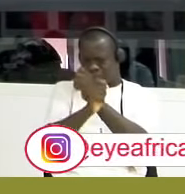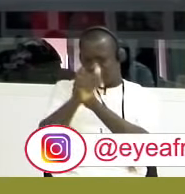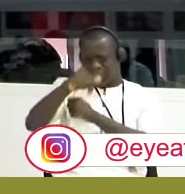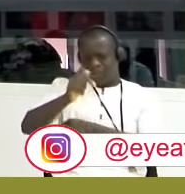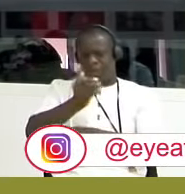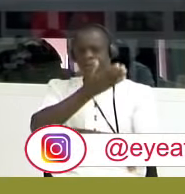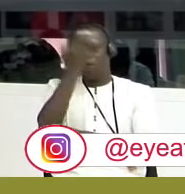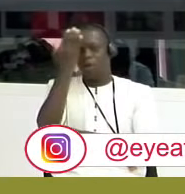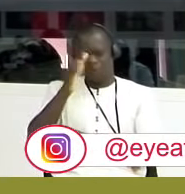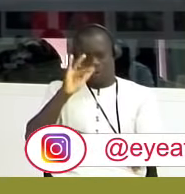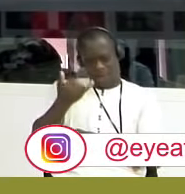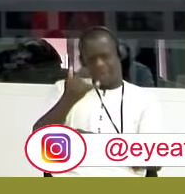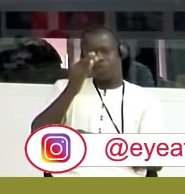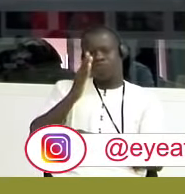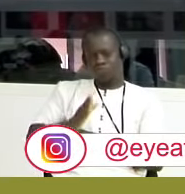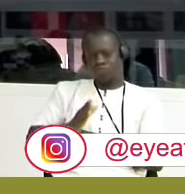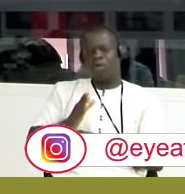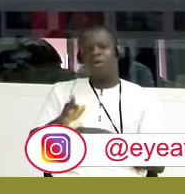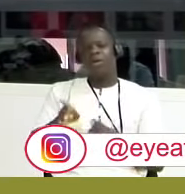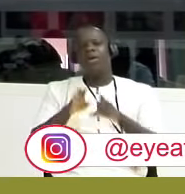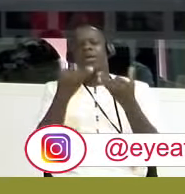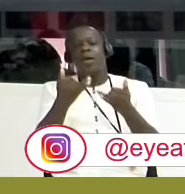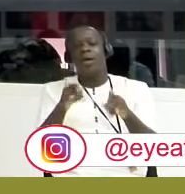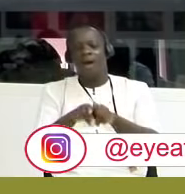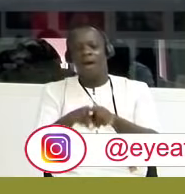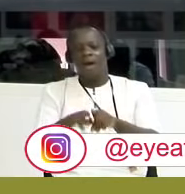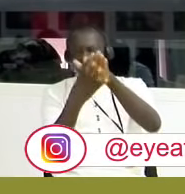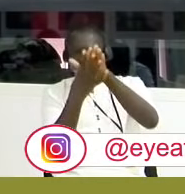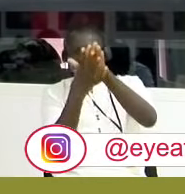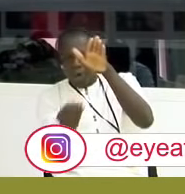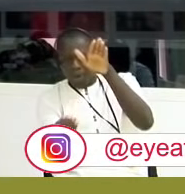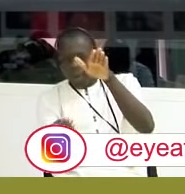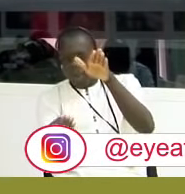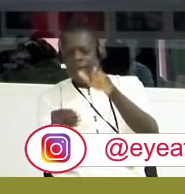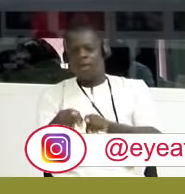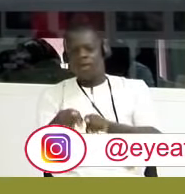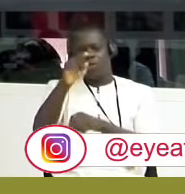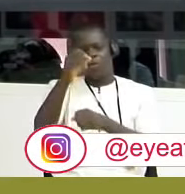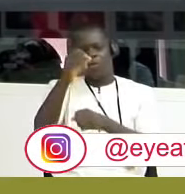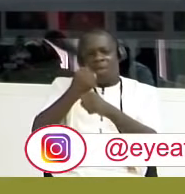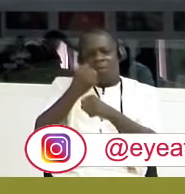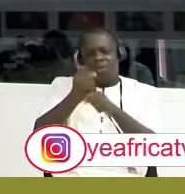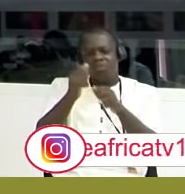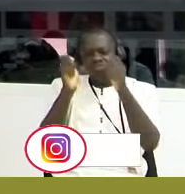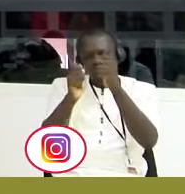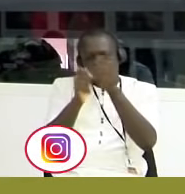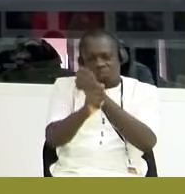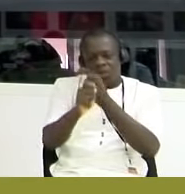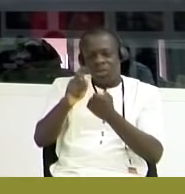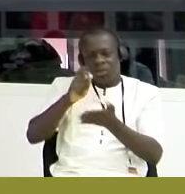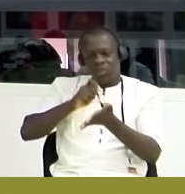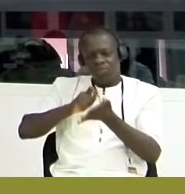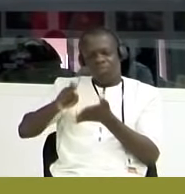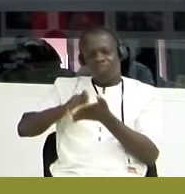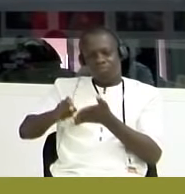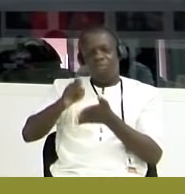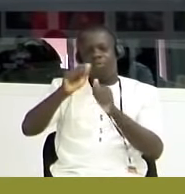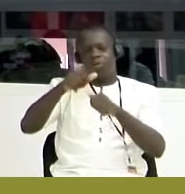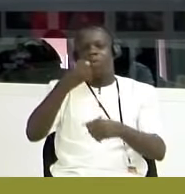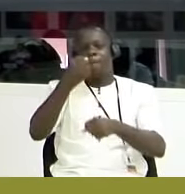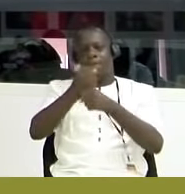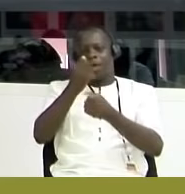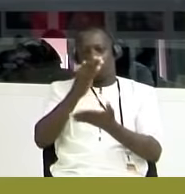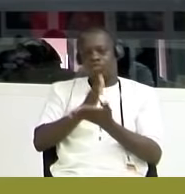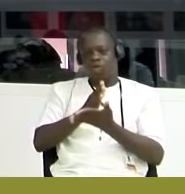Indeed. And so we have at least the printed copy where you made those changes. And we will endeavor to make sure that you sign